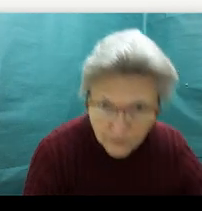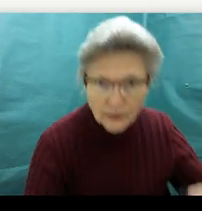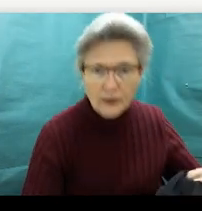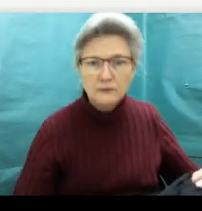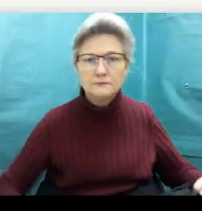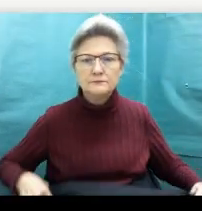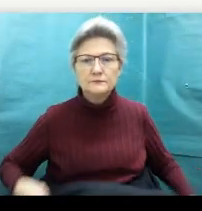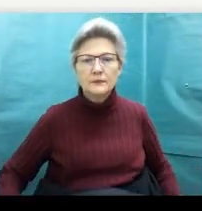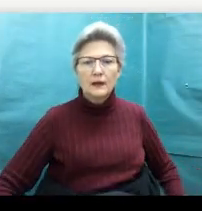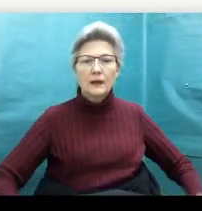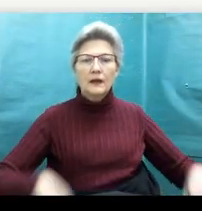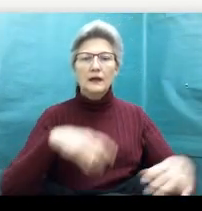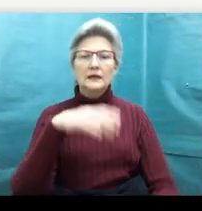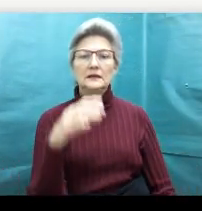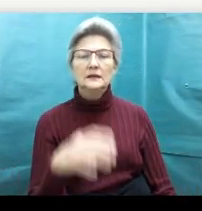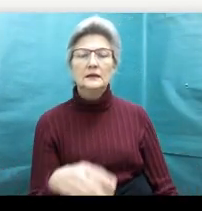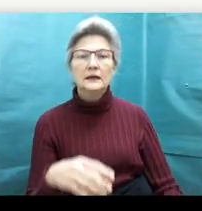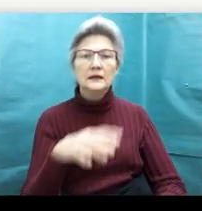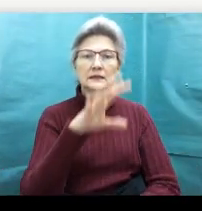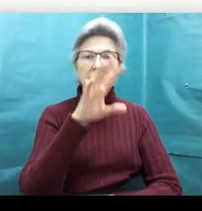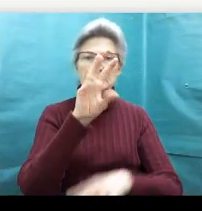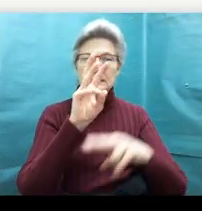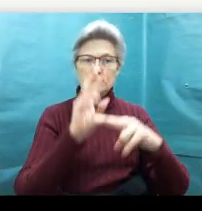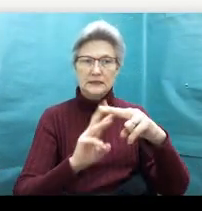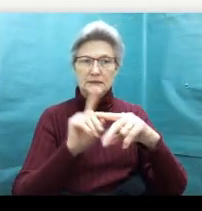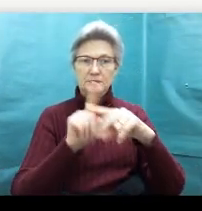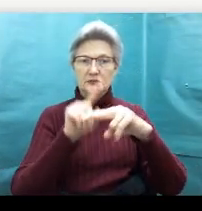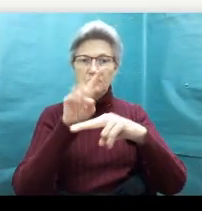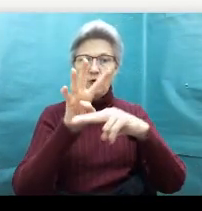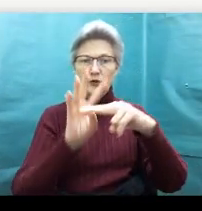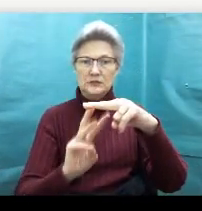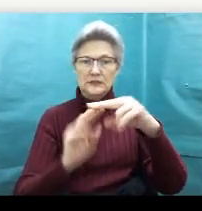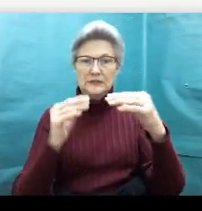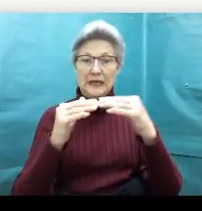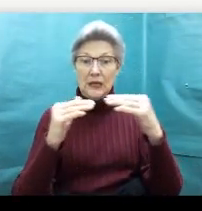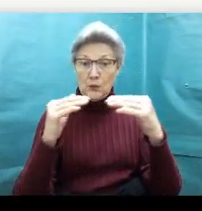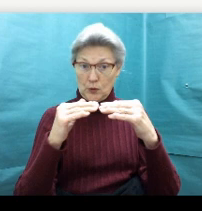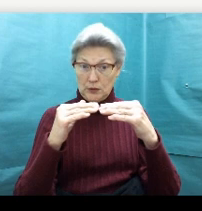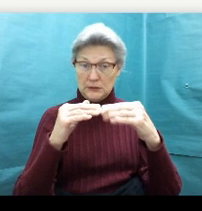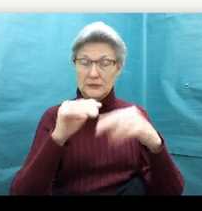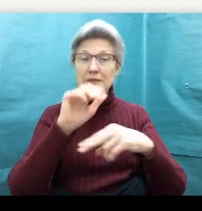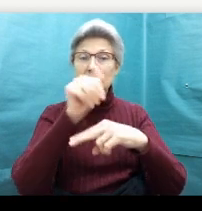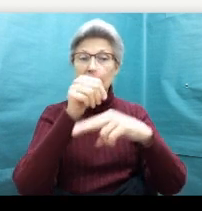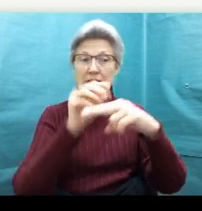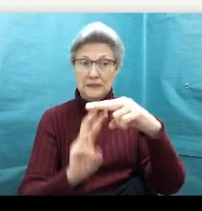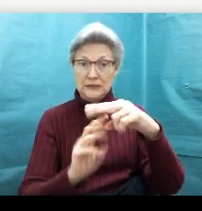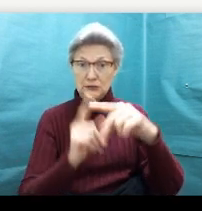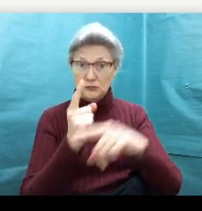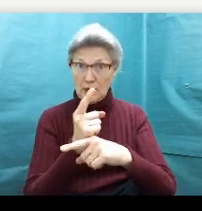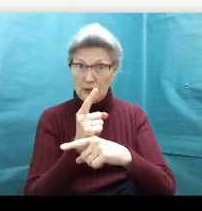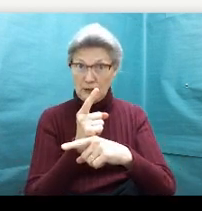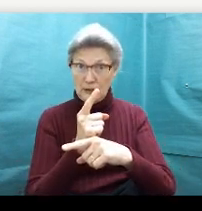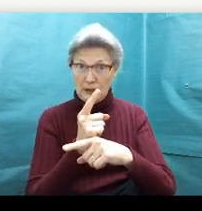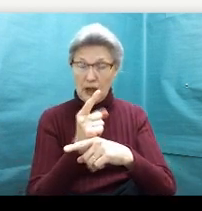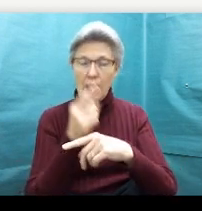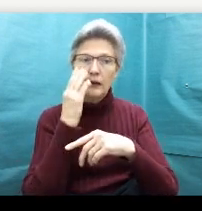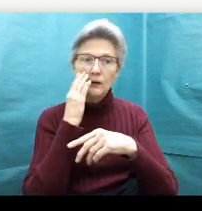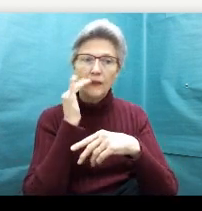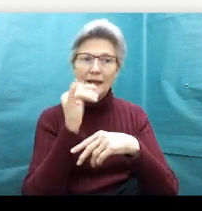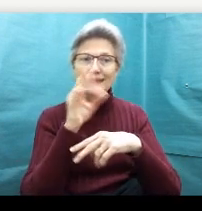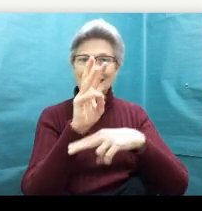6/6 plus 4/6 equals 10/6, right? And I know